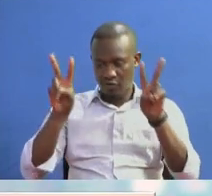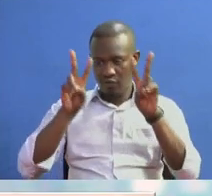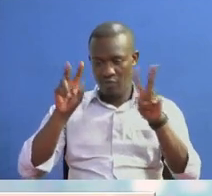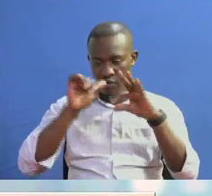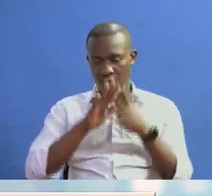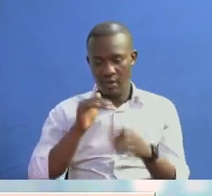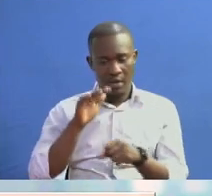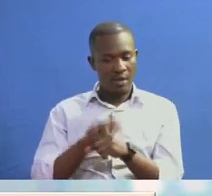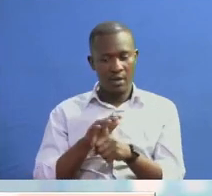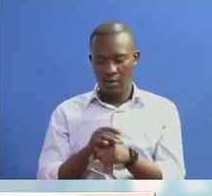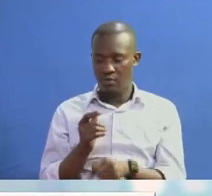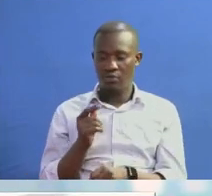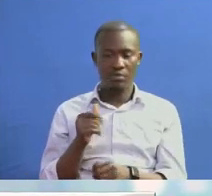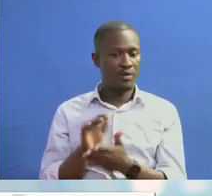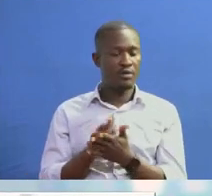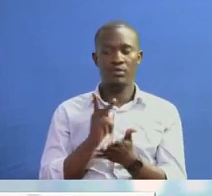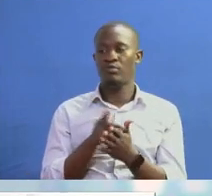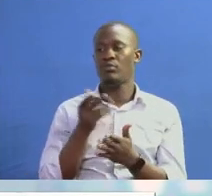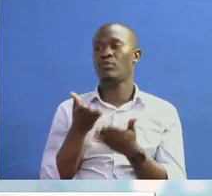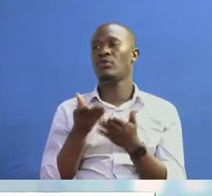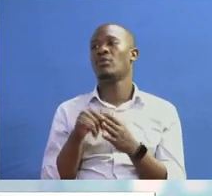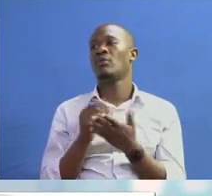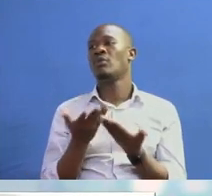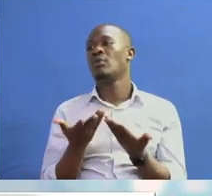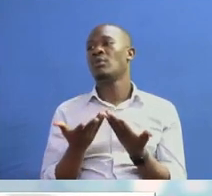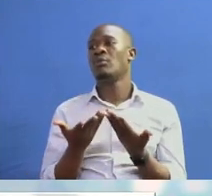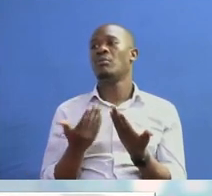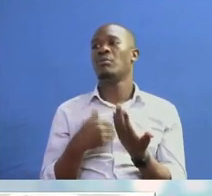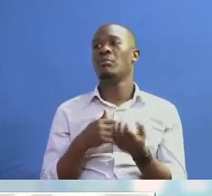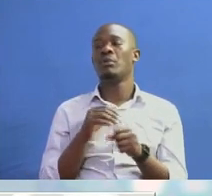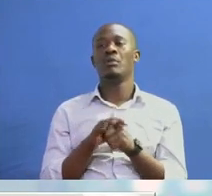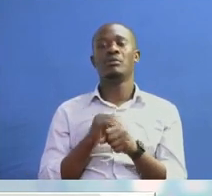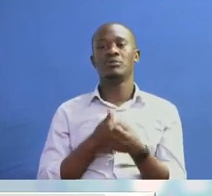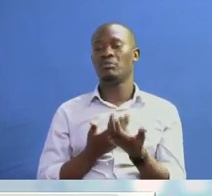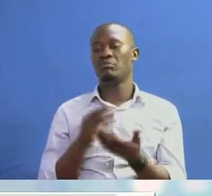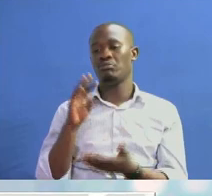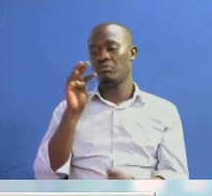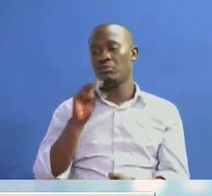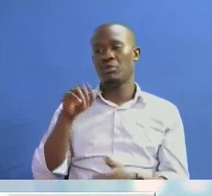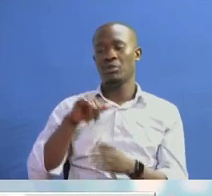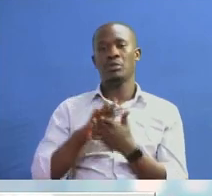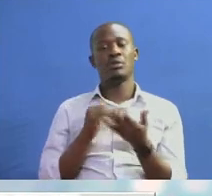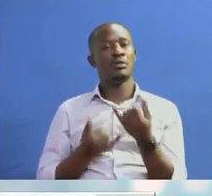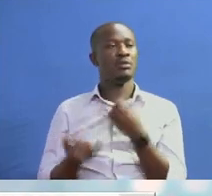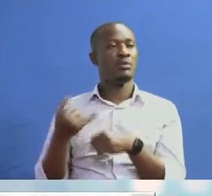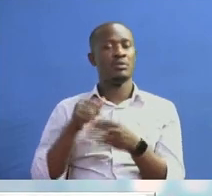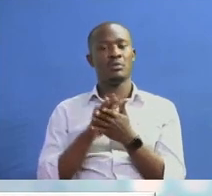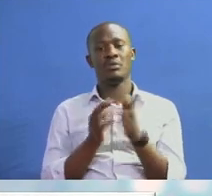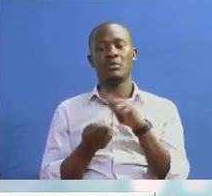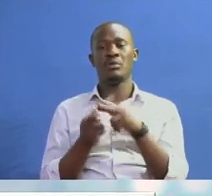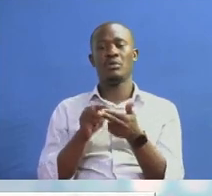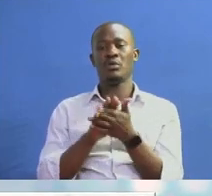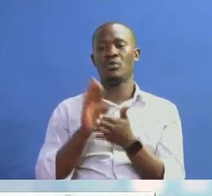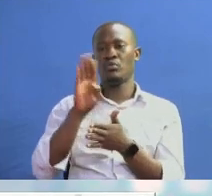lot of funds which are put there. Like I saw there's a location of several millions mm-hmm. in innovation related to blue